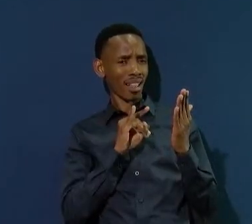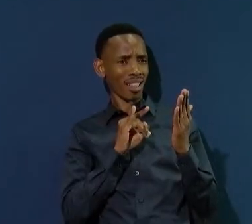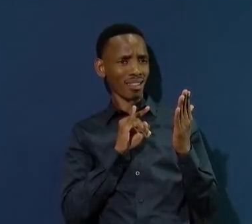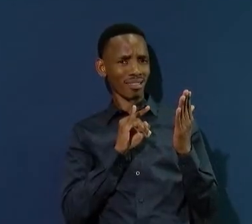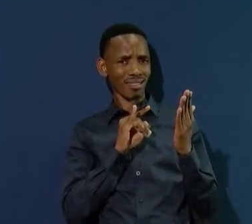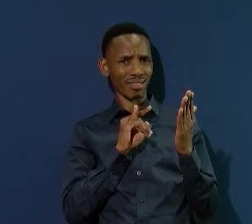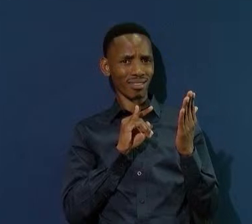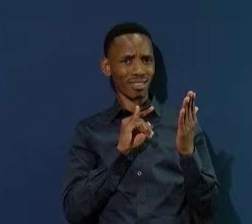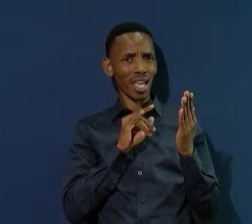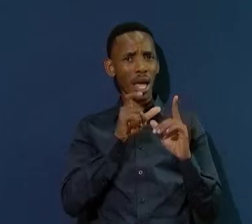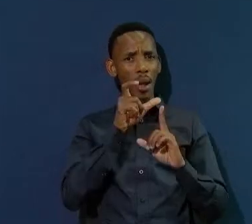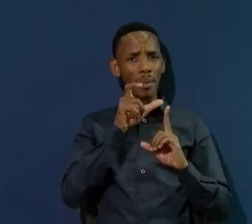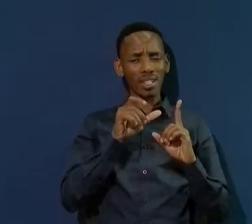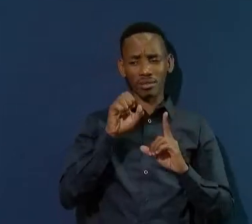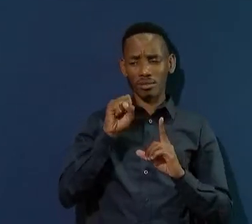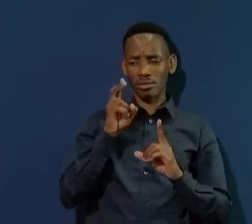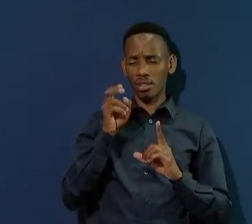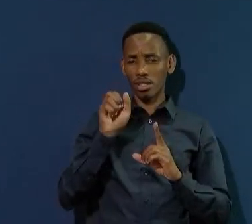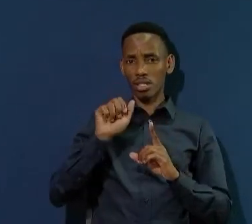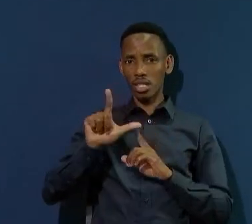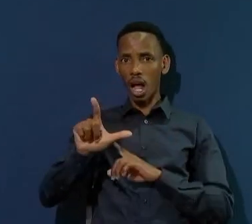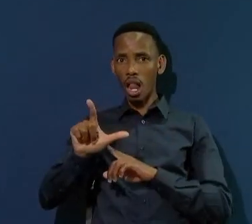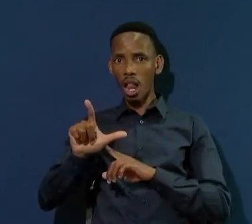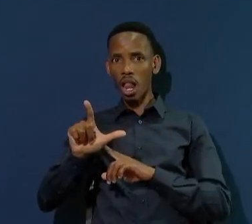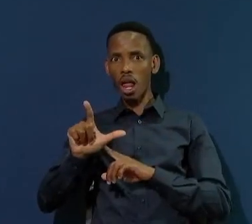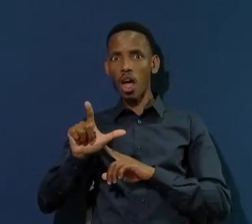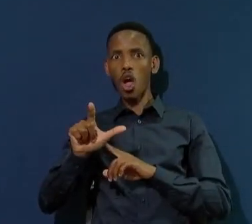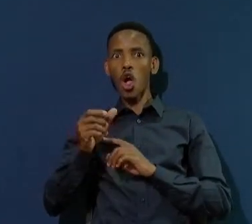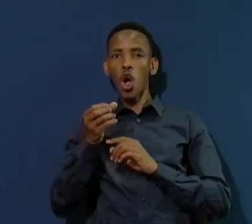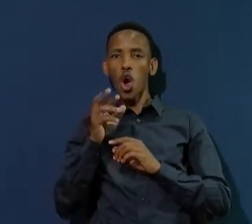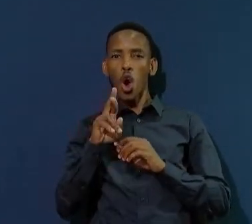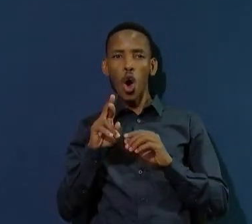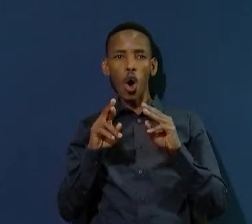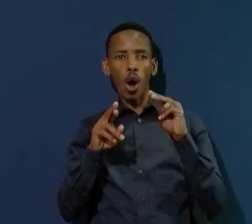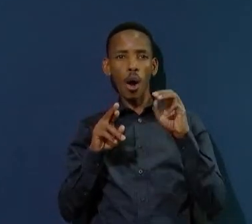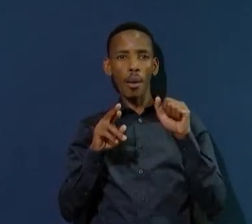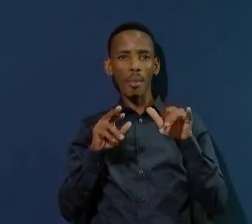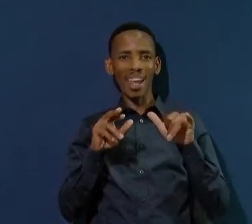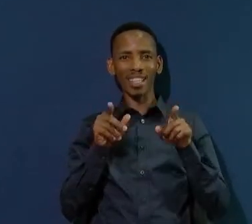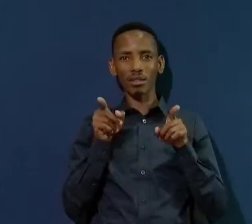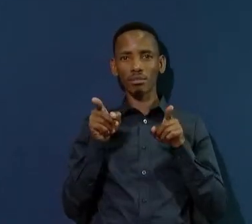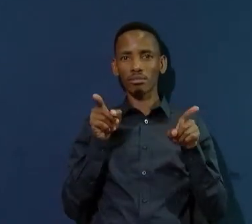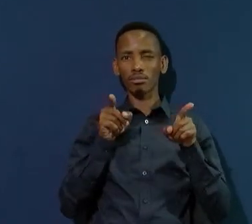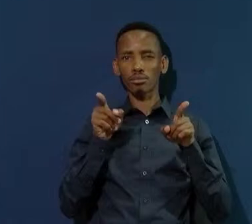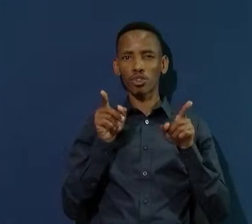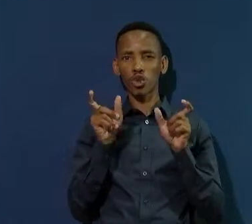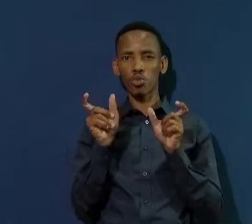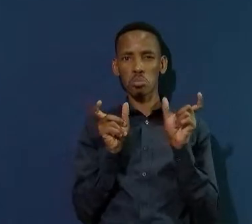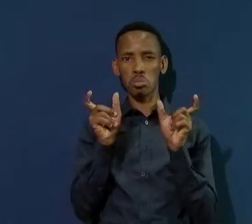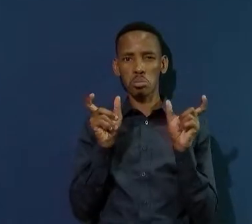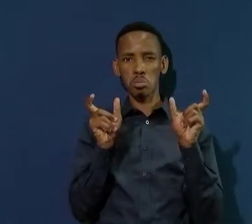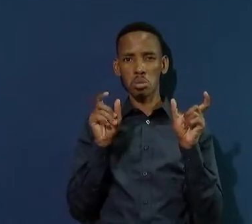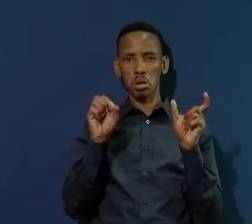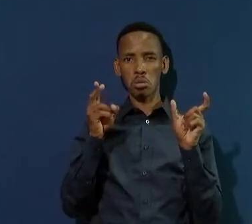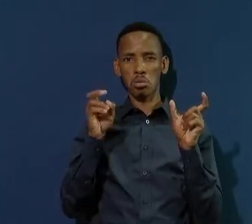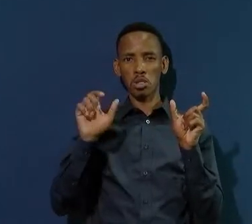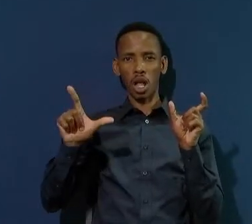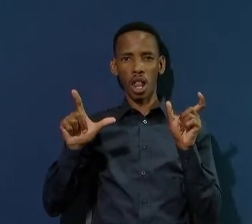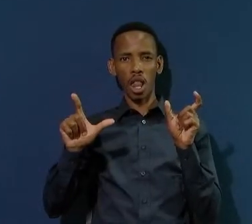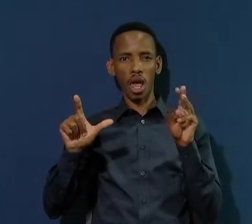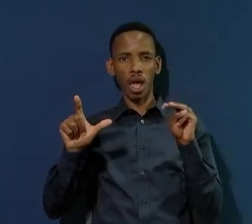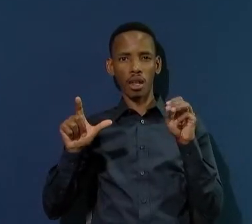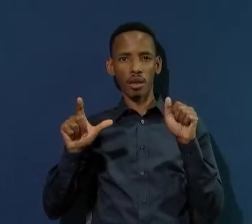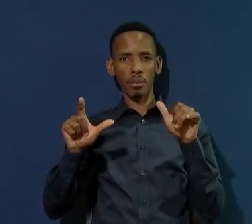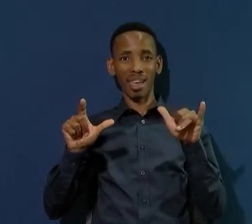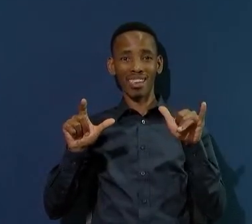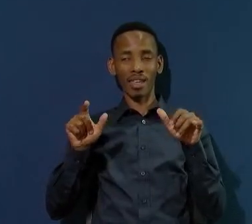do this kana semamang may do this, and of course that speaks to discretionary power gore o hilwe